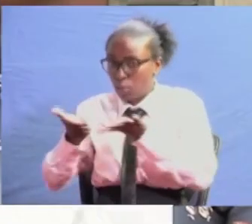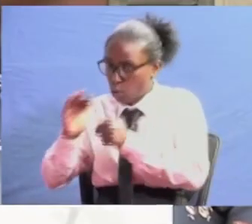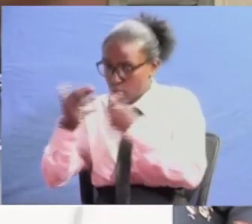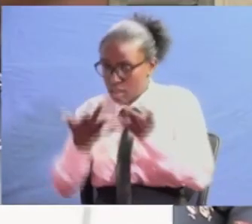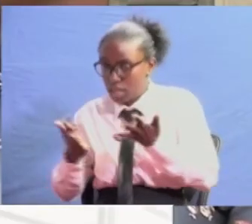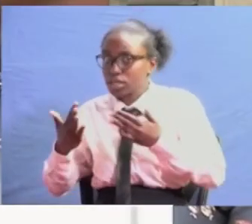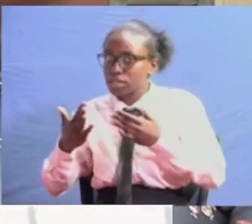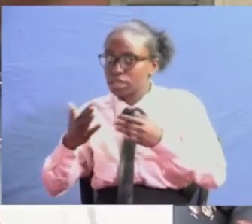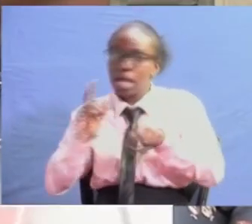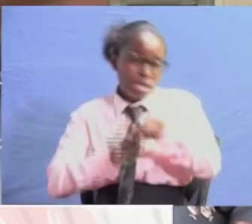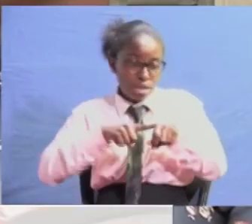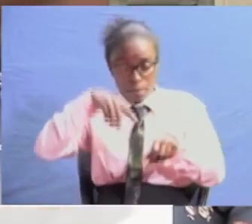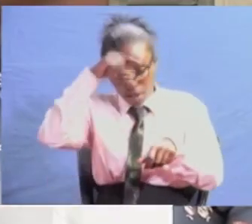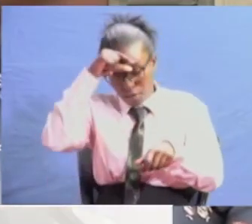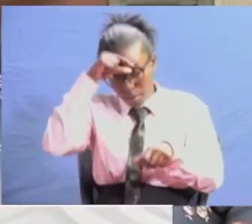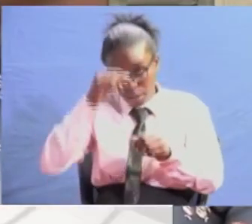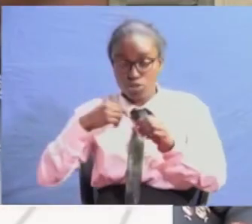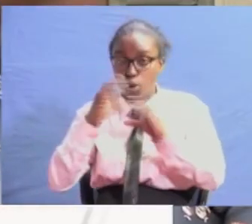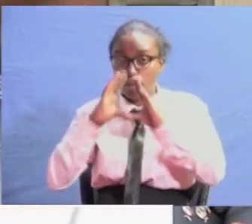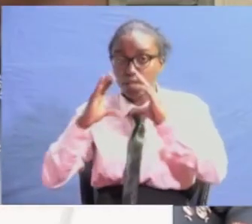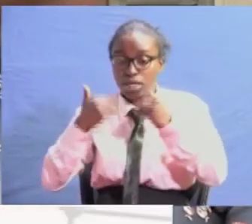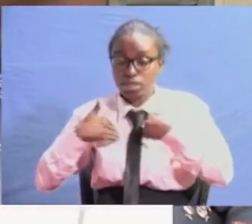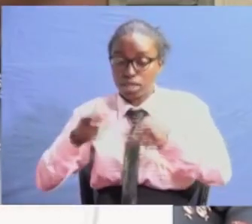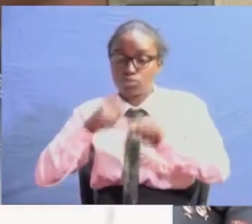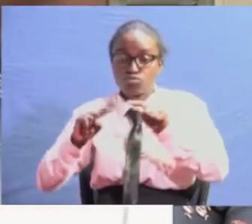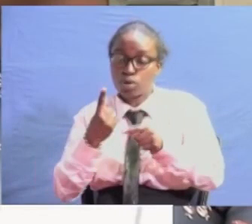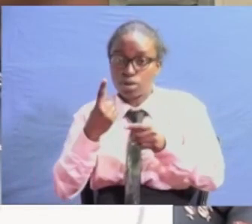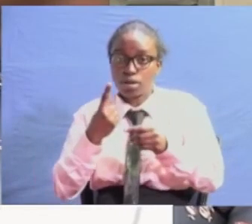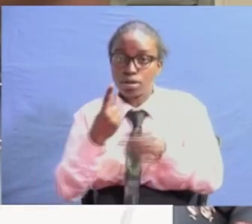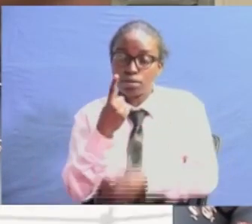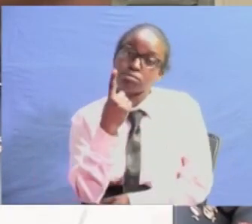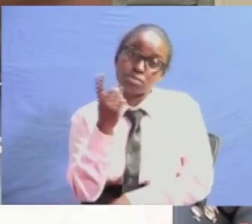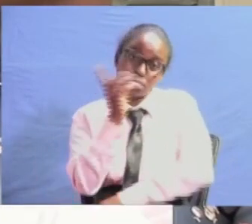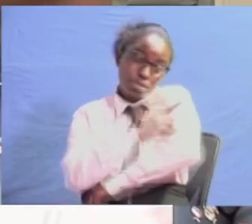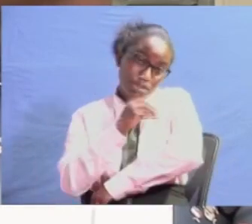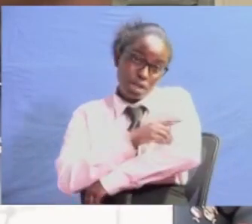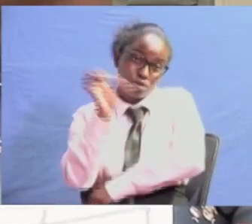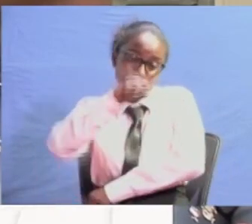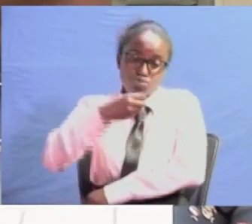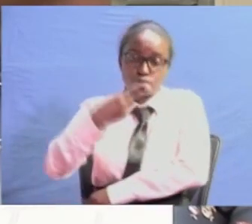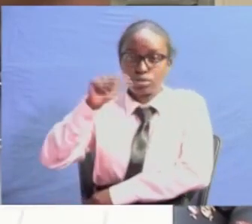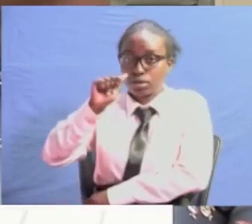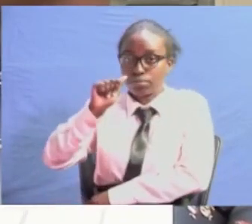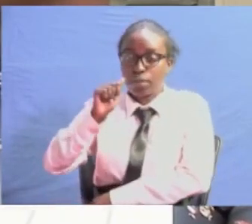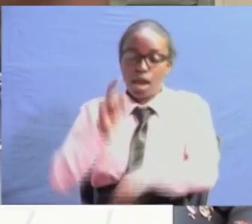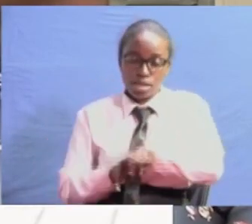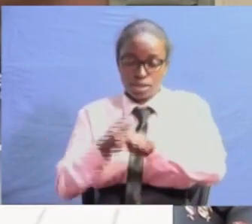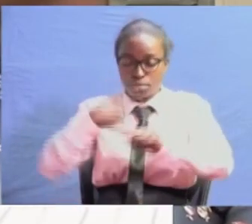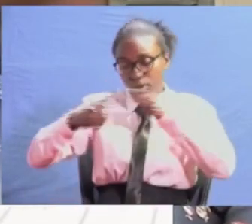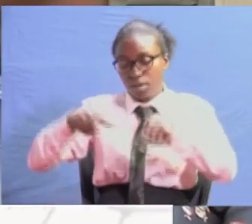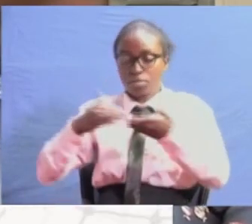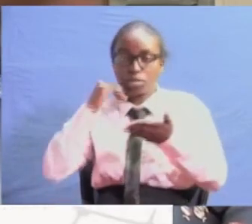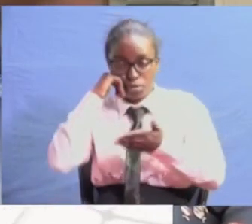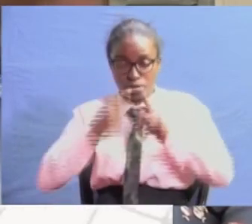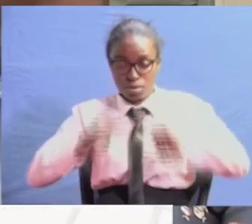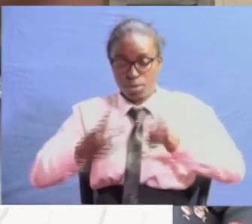saying had not come by the first day of this SHA. Now the patients are coming, some of them were capitated here